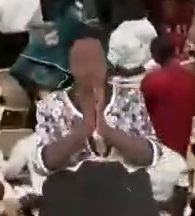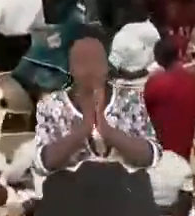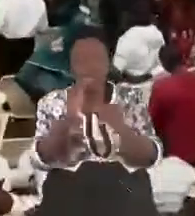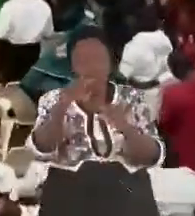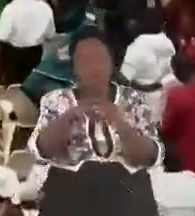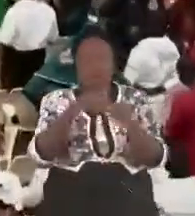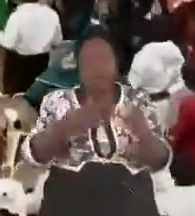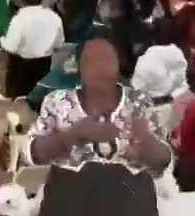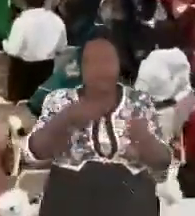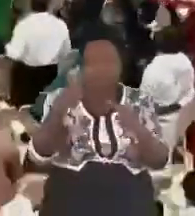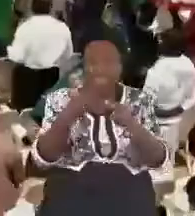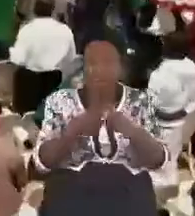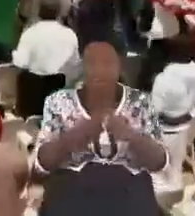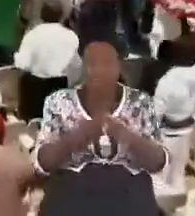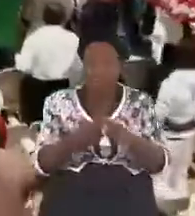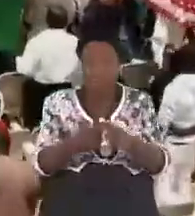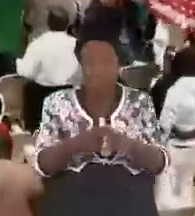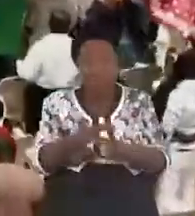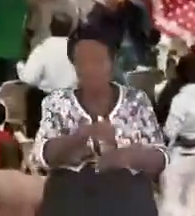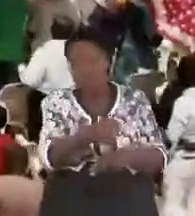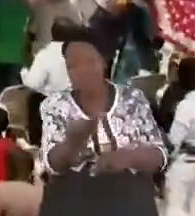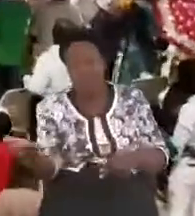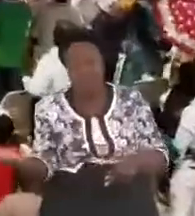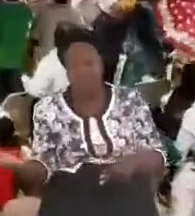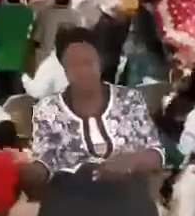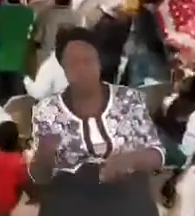name, whatsoever, what are you asking?